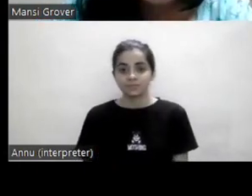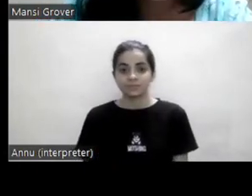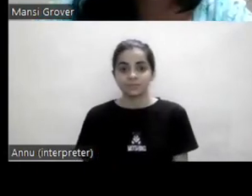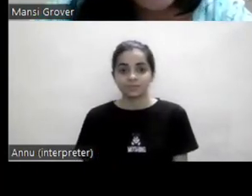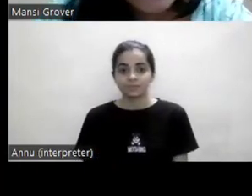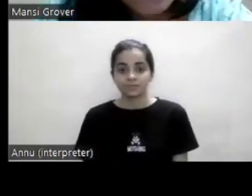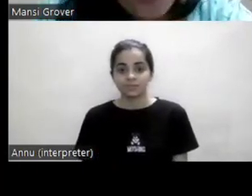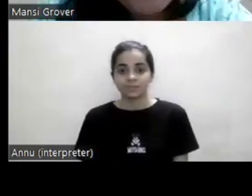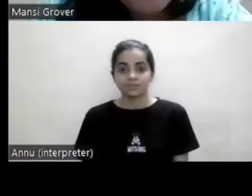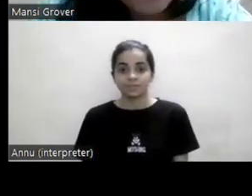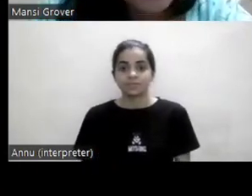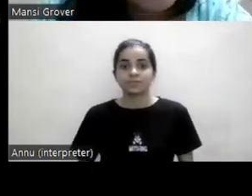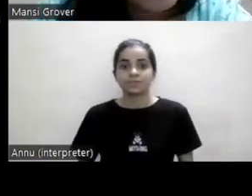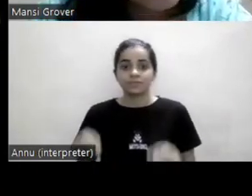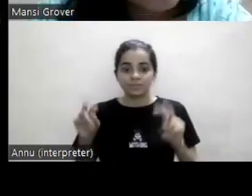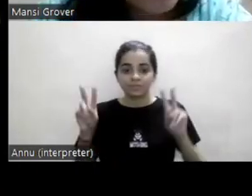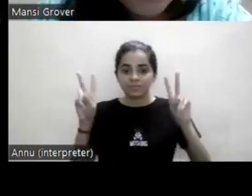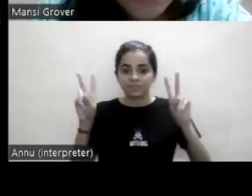So the title of